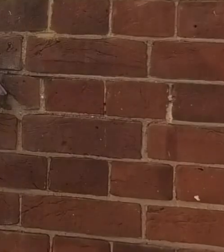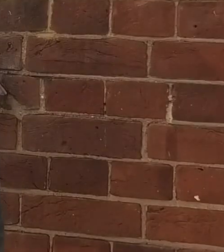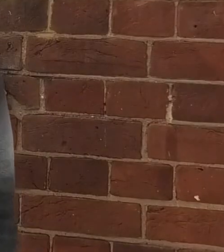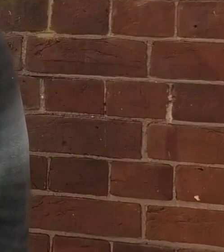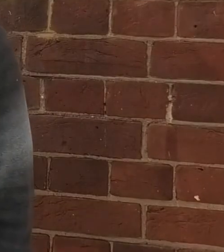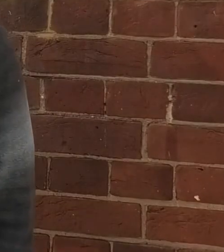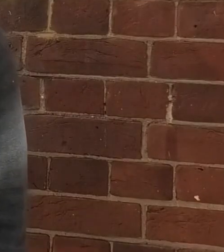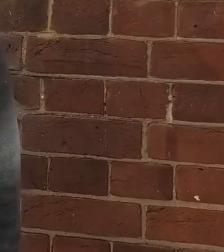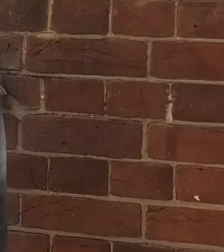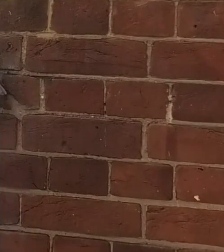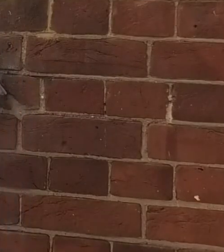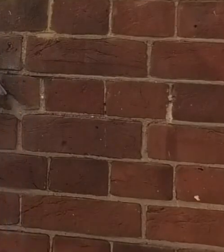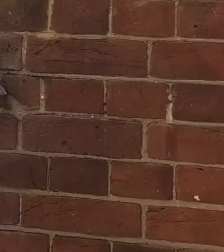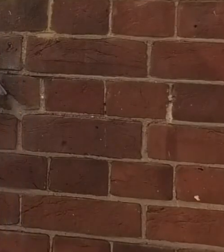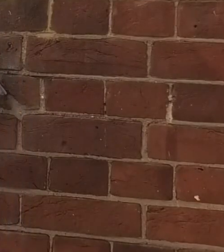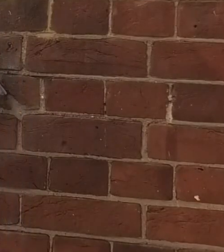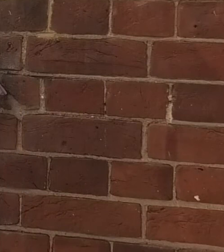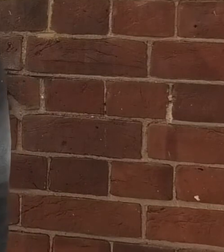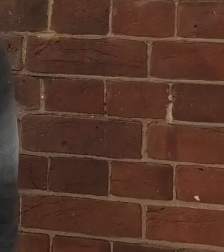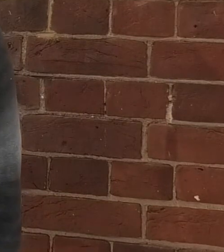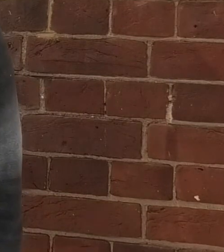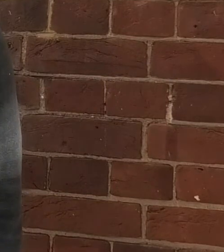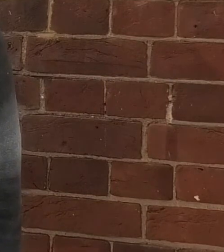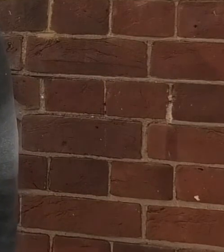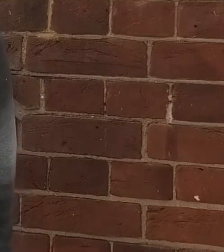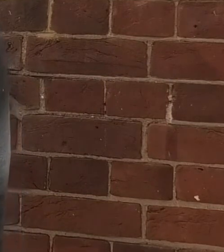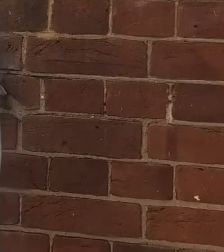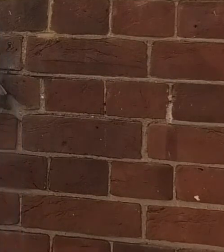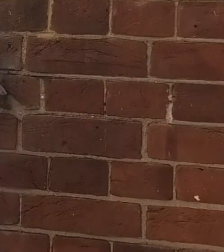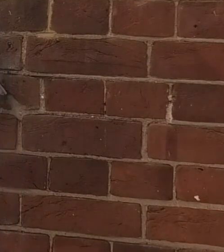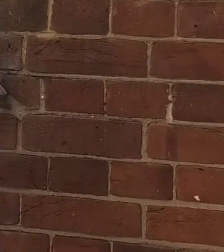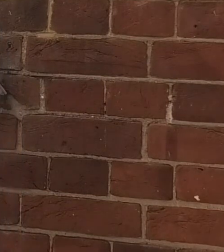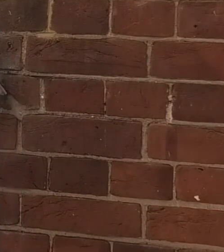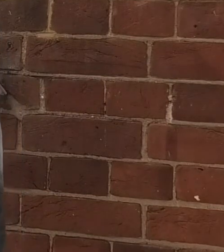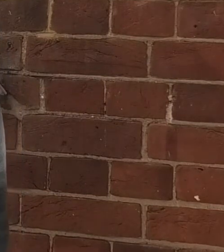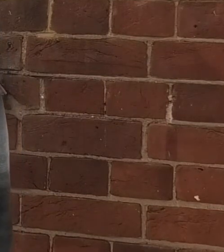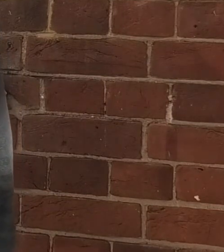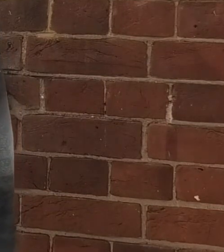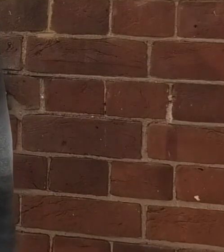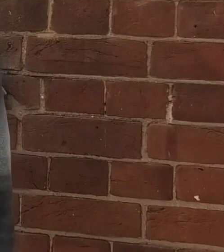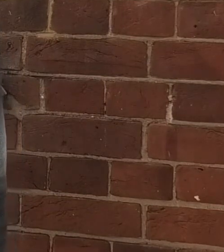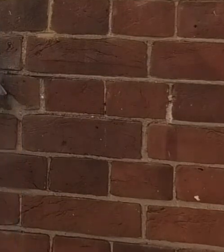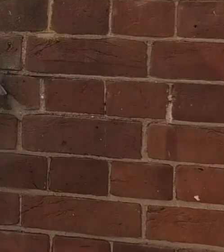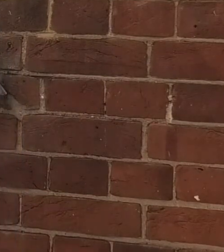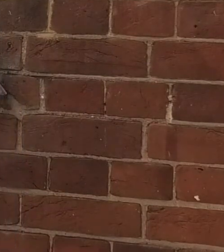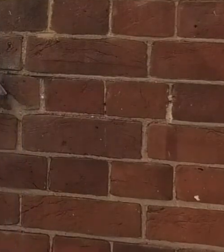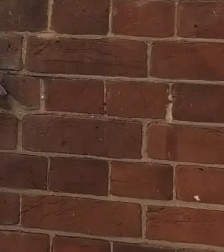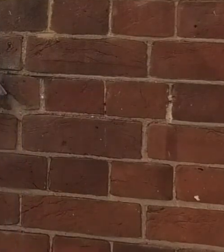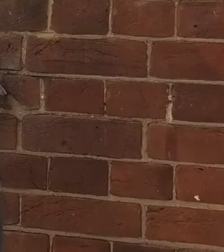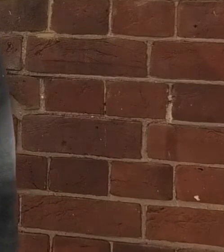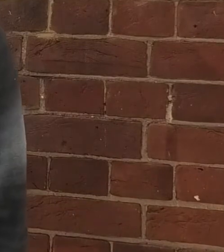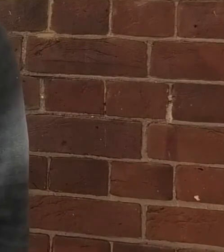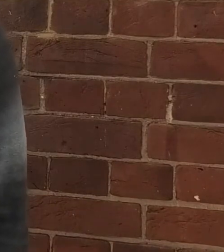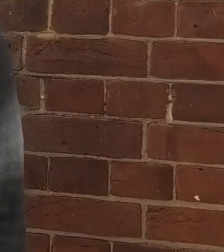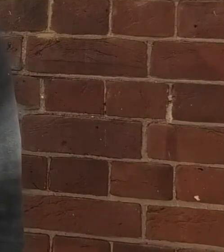A reading from John chapter 15. Jesus said, "I am the true vine, and my Father is